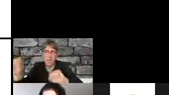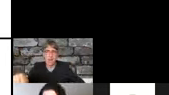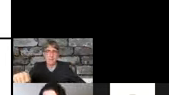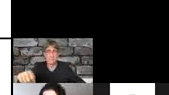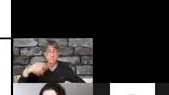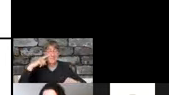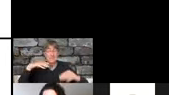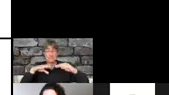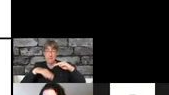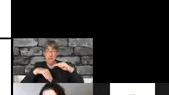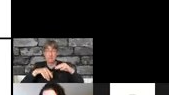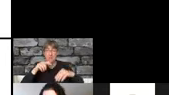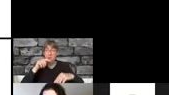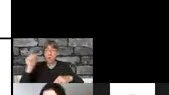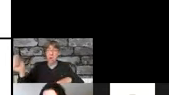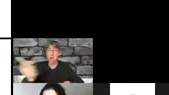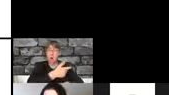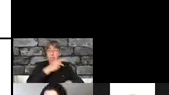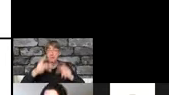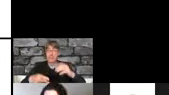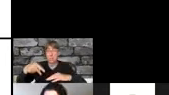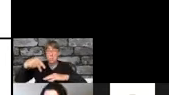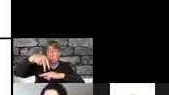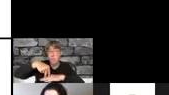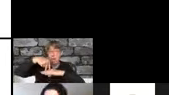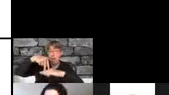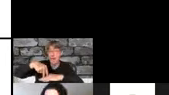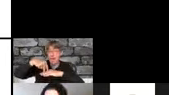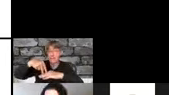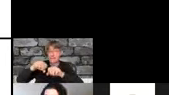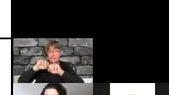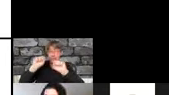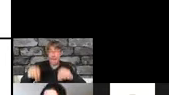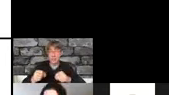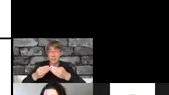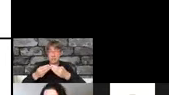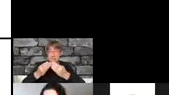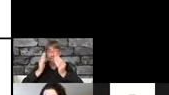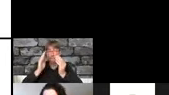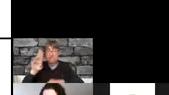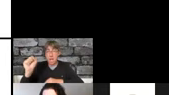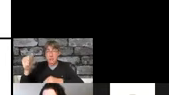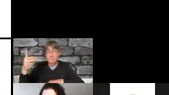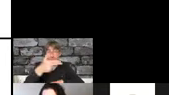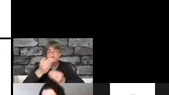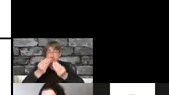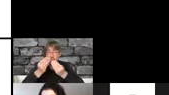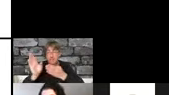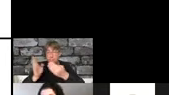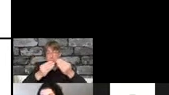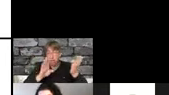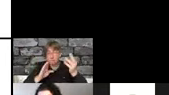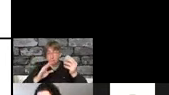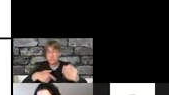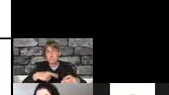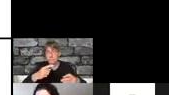waiting at a station to get on and enter that one door of the bus and then slowly make their transactions with the fare box,